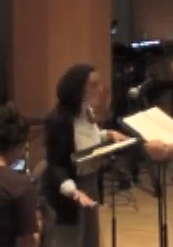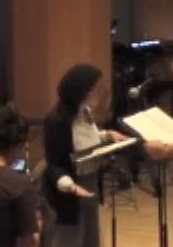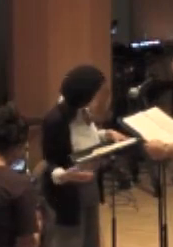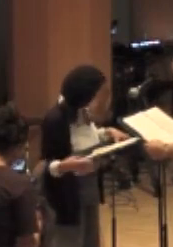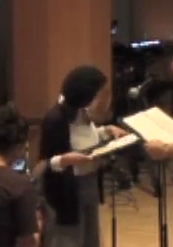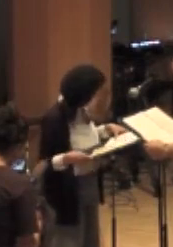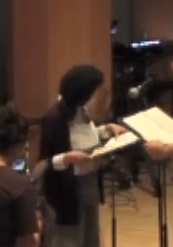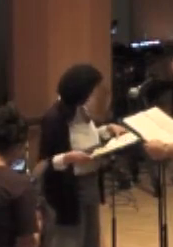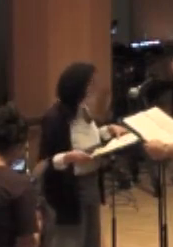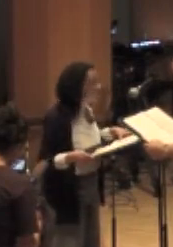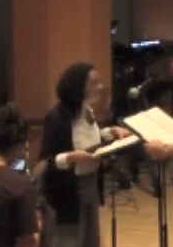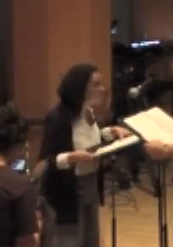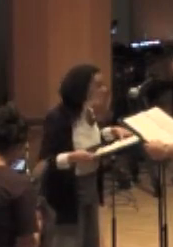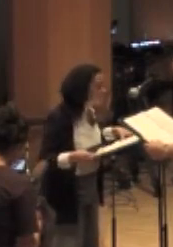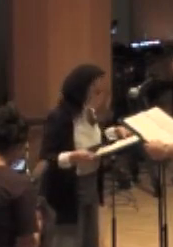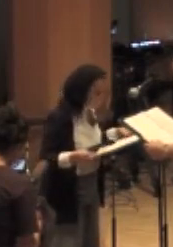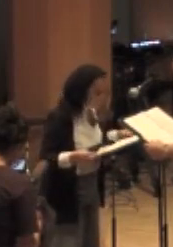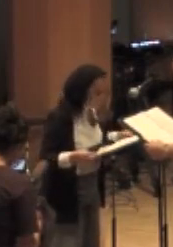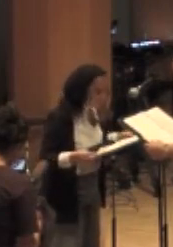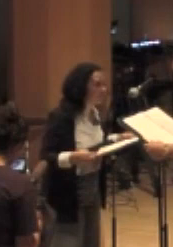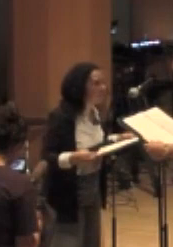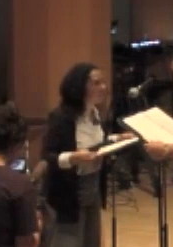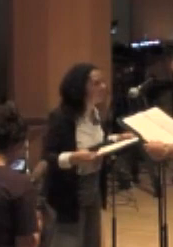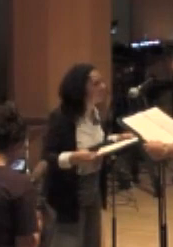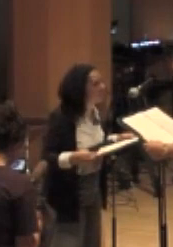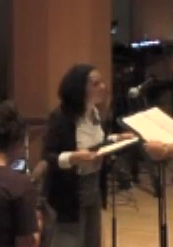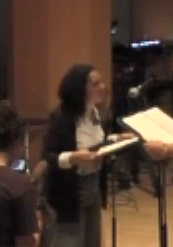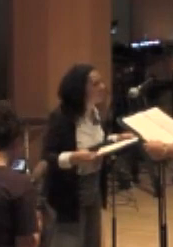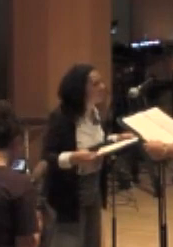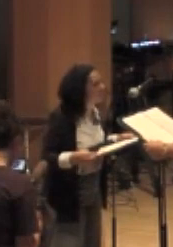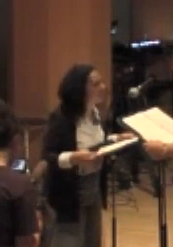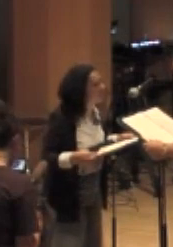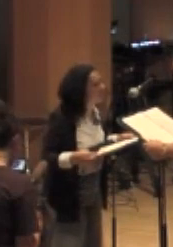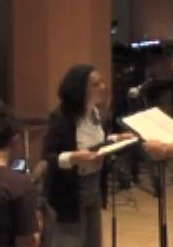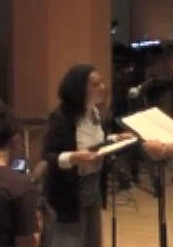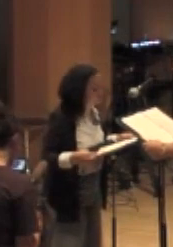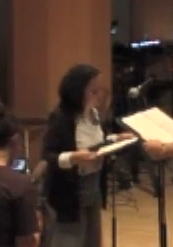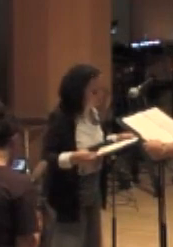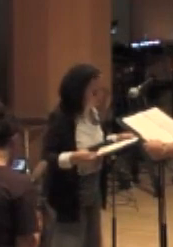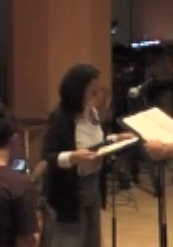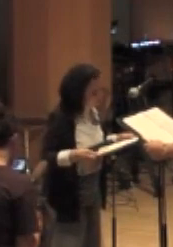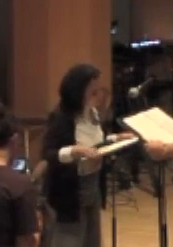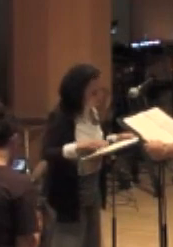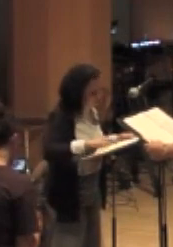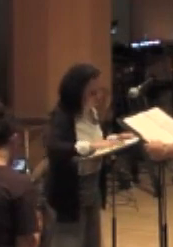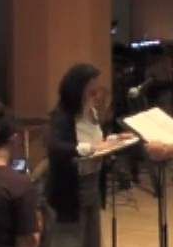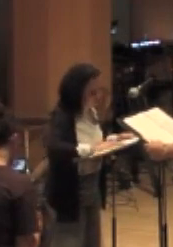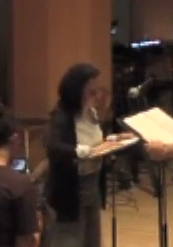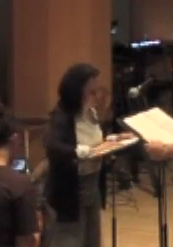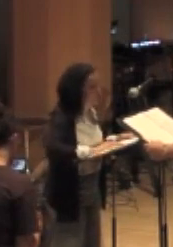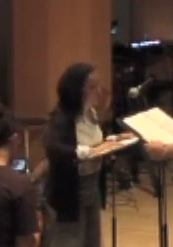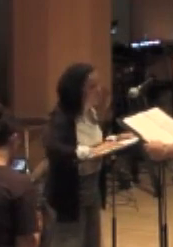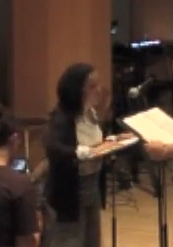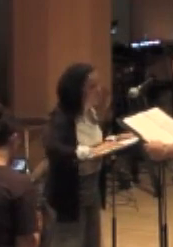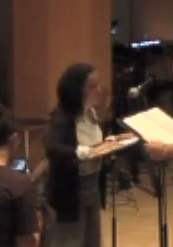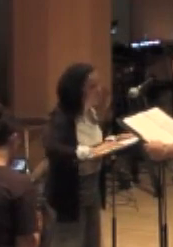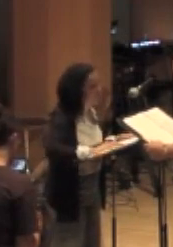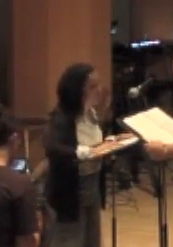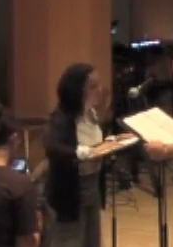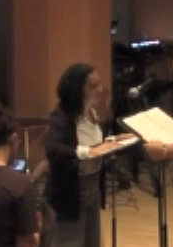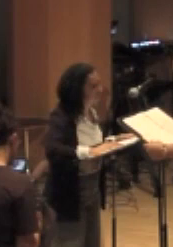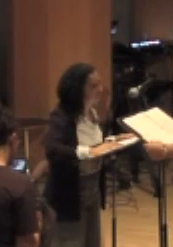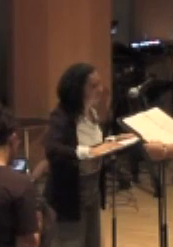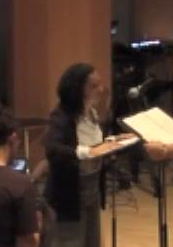we want to live in the city anymore yeah but I can get it can get too